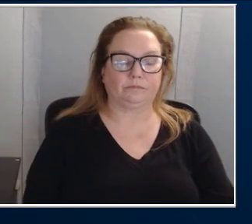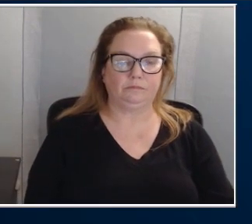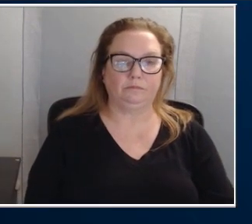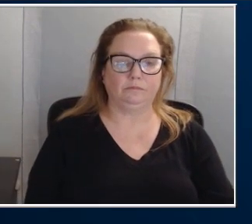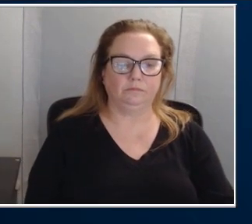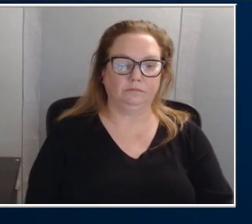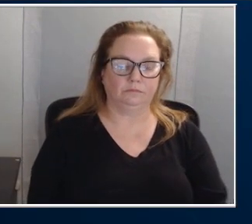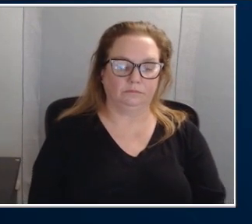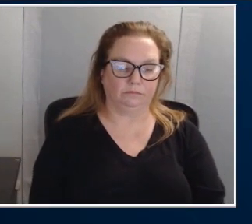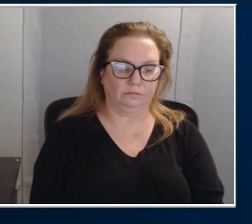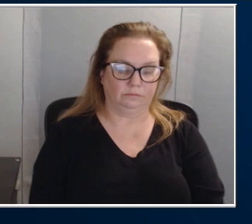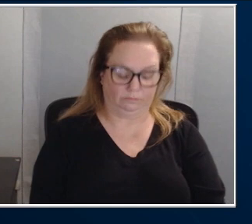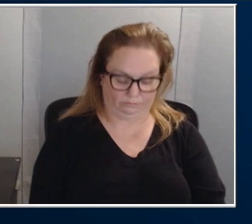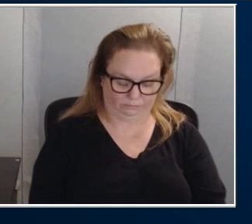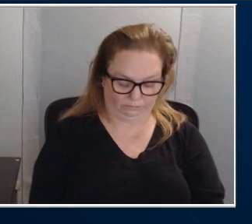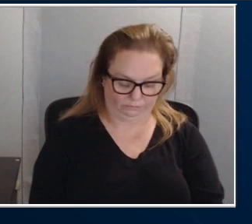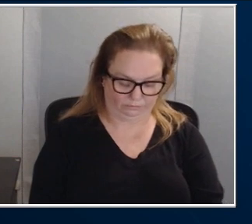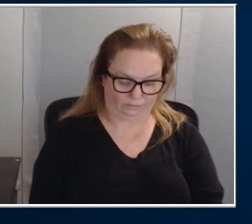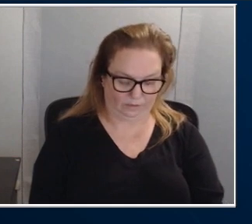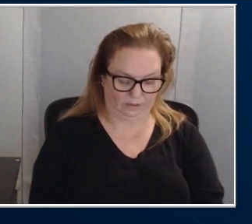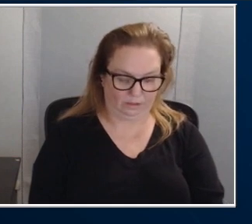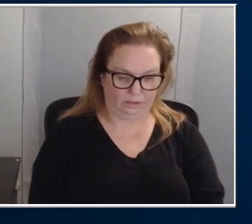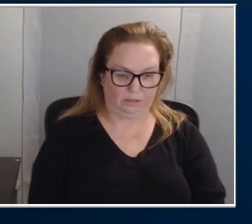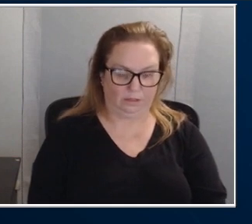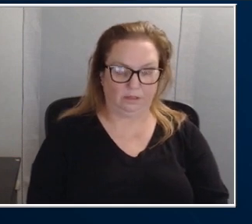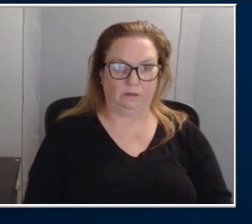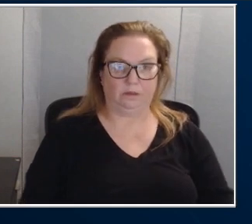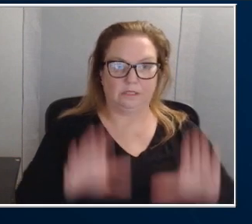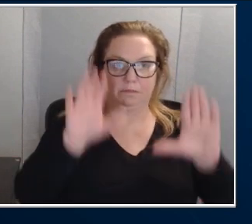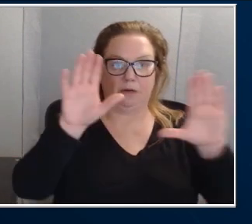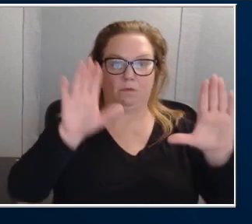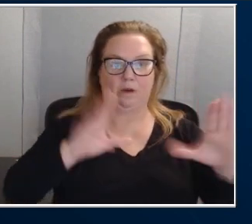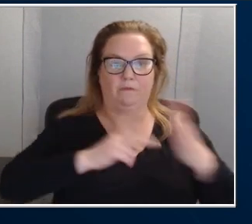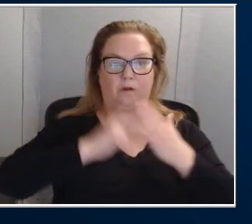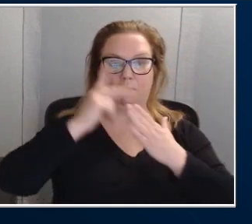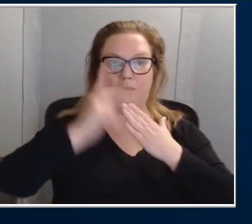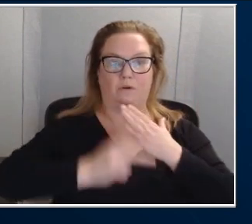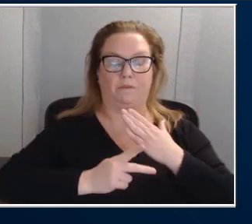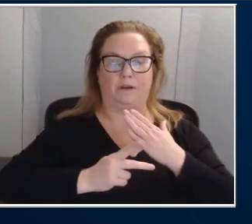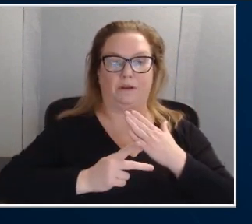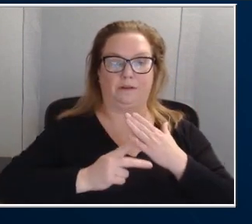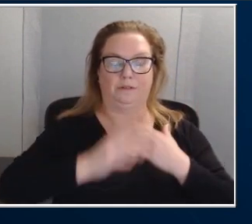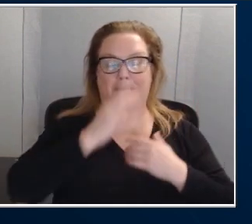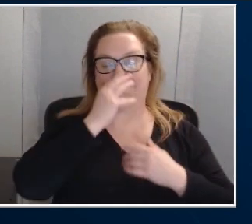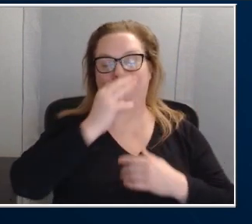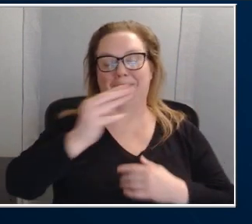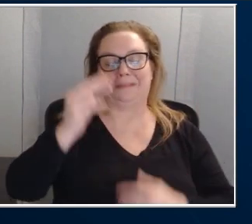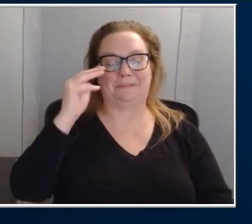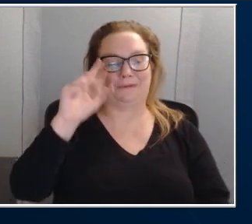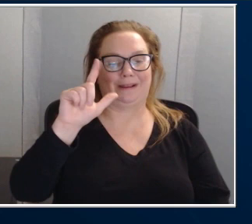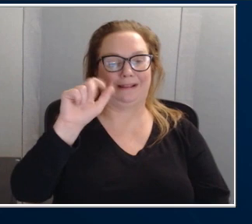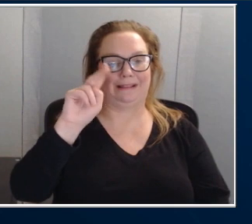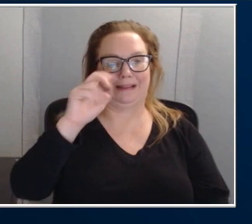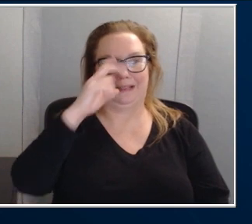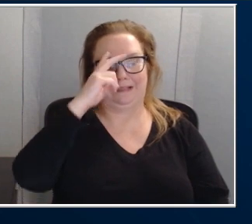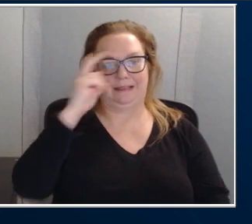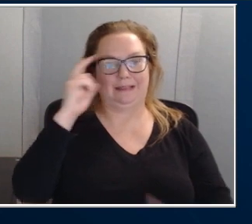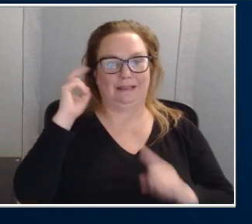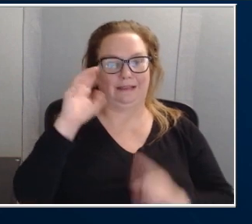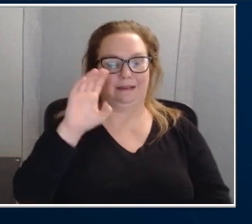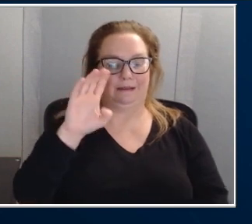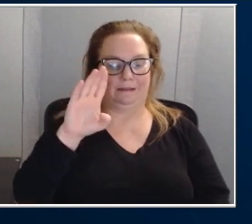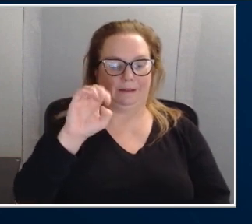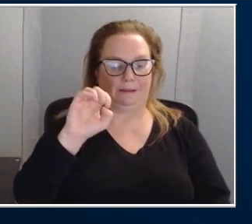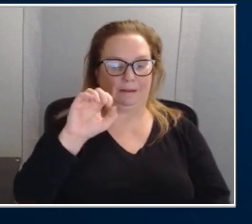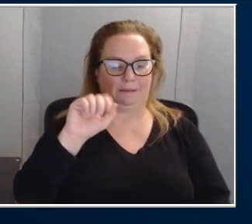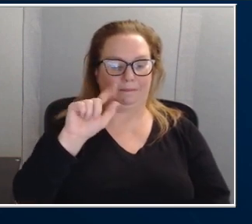All right. Well, this has been an outstanding program today. It's been a trip down memory lane. I'm thinking about some of those old Beatles songs. You know what I'm saying? If we could just